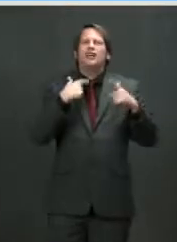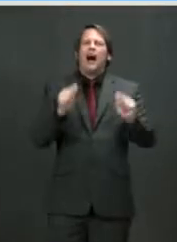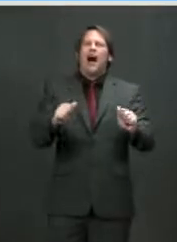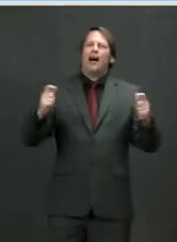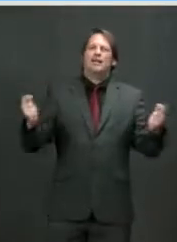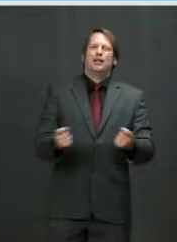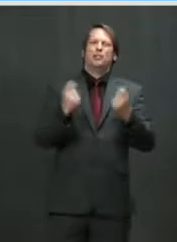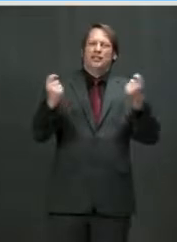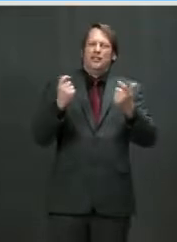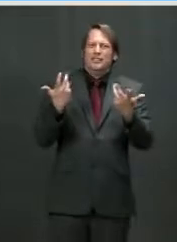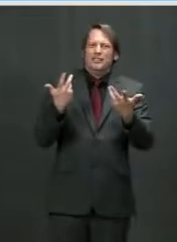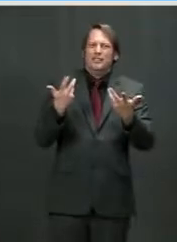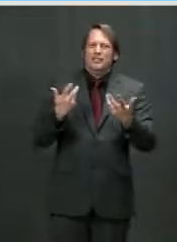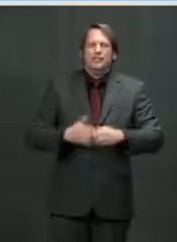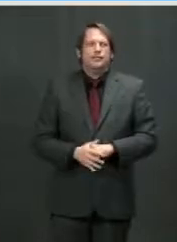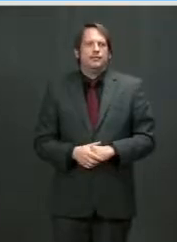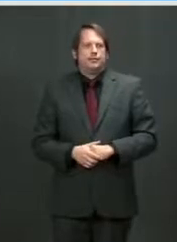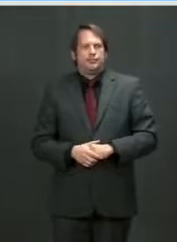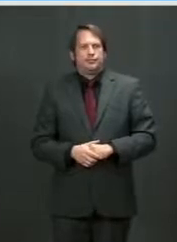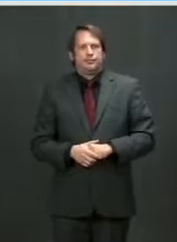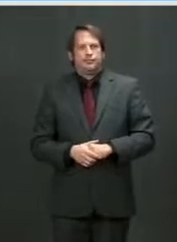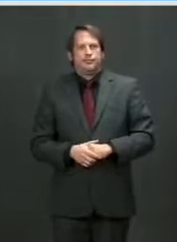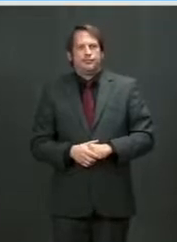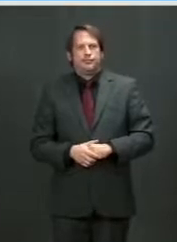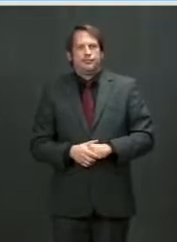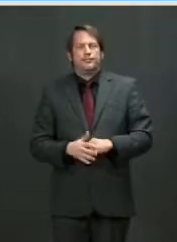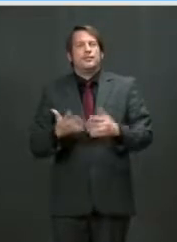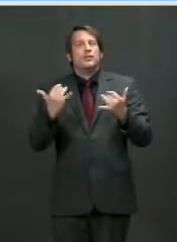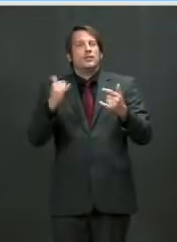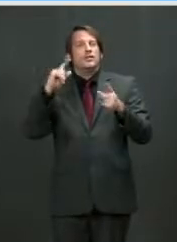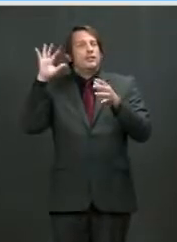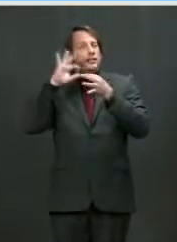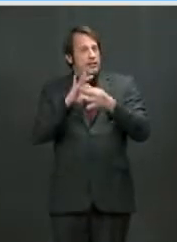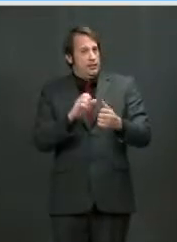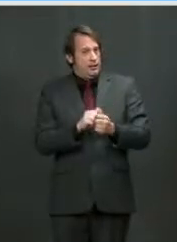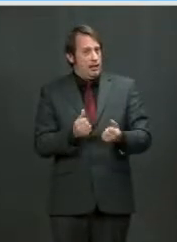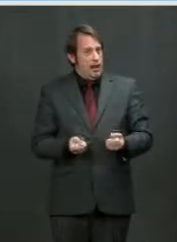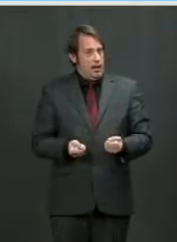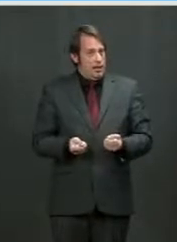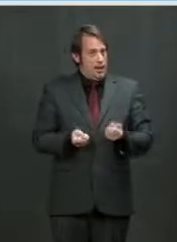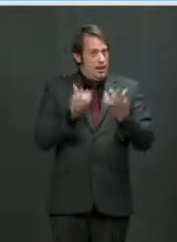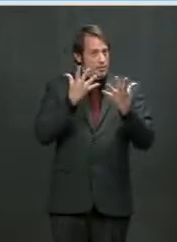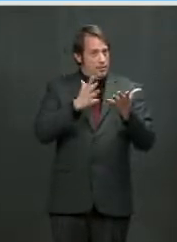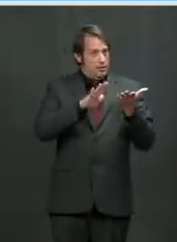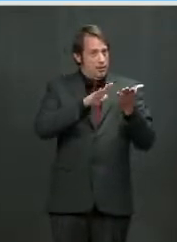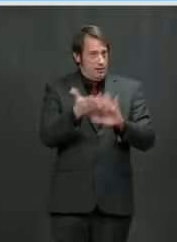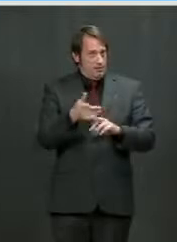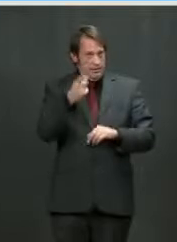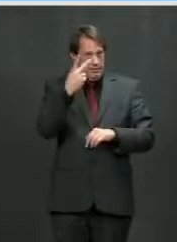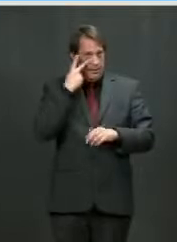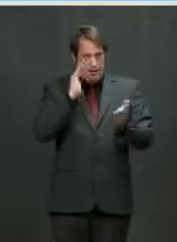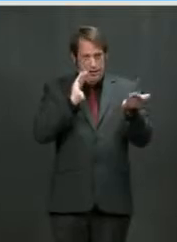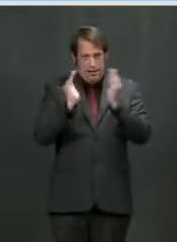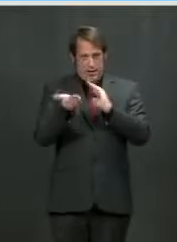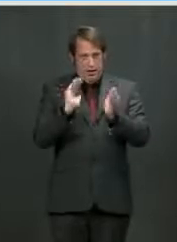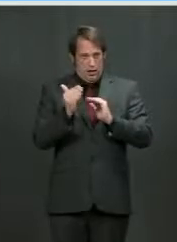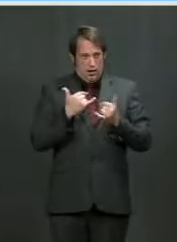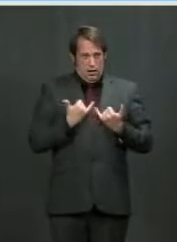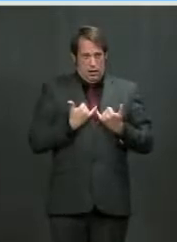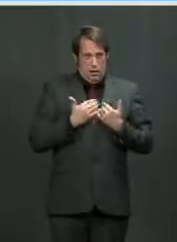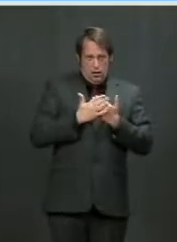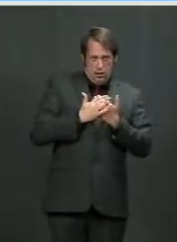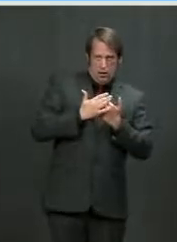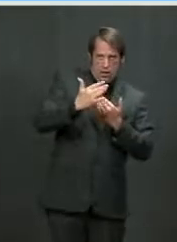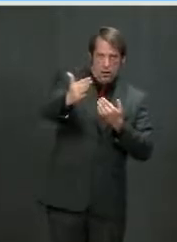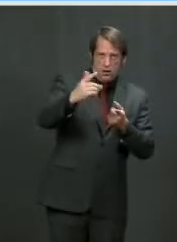is, how much death, disease, and misery are we going to see between now and then? So before